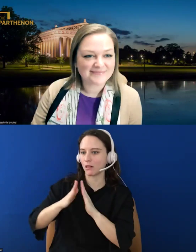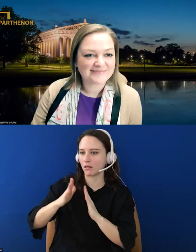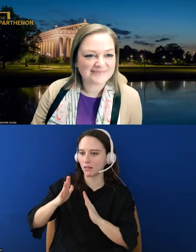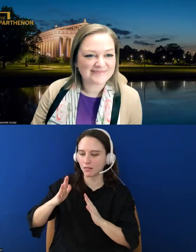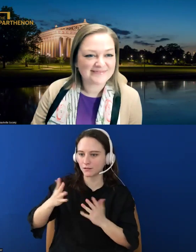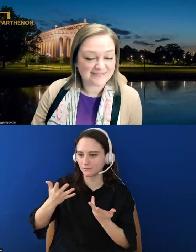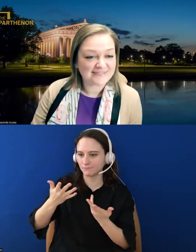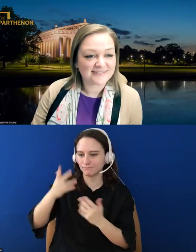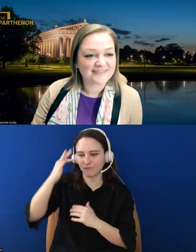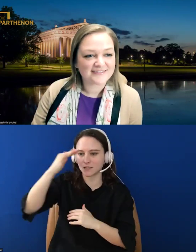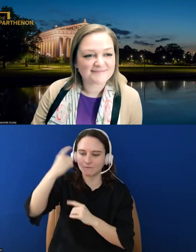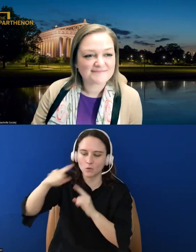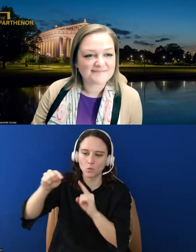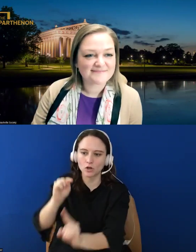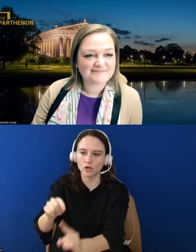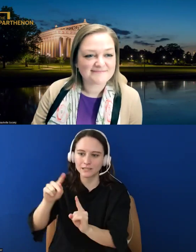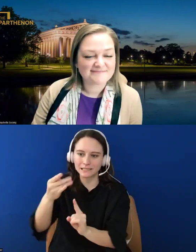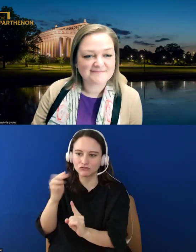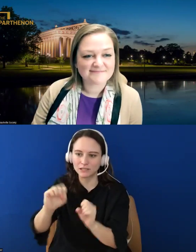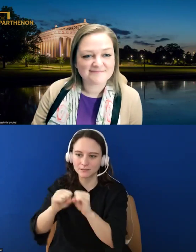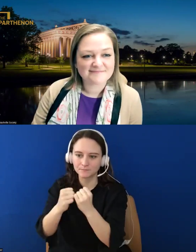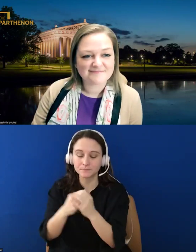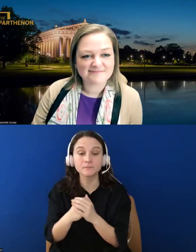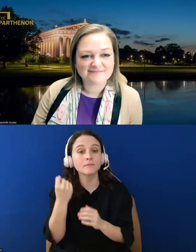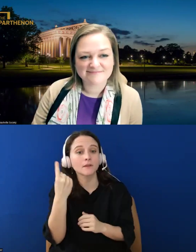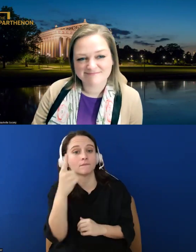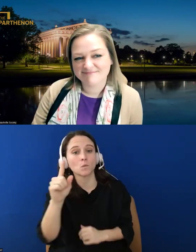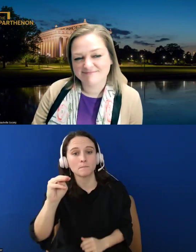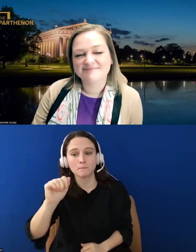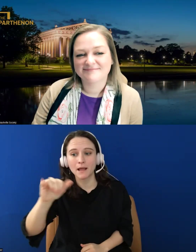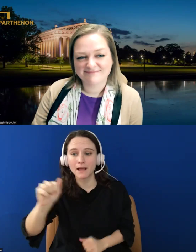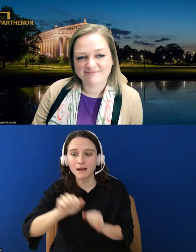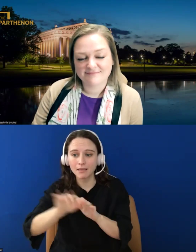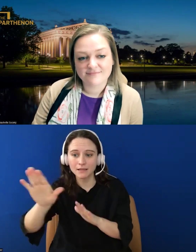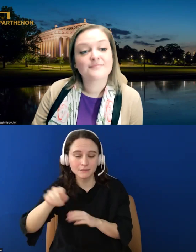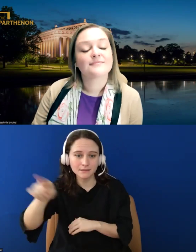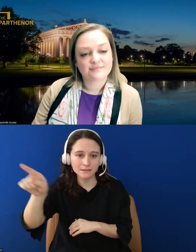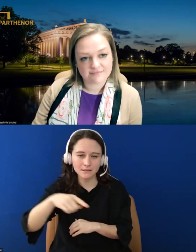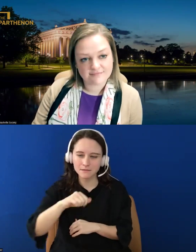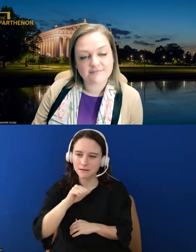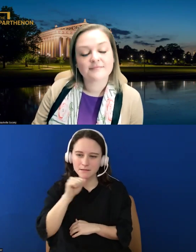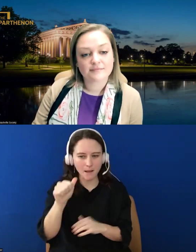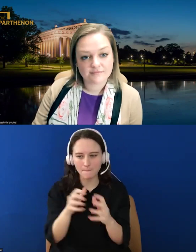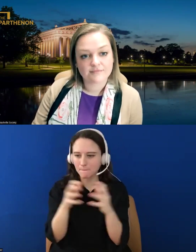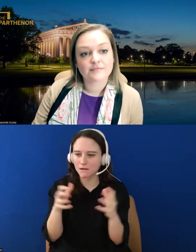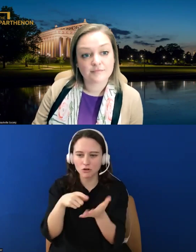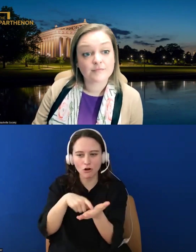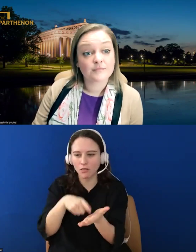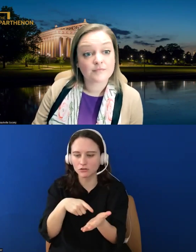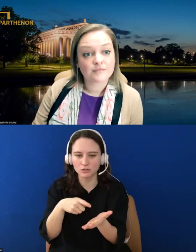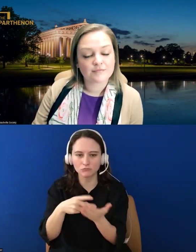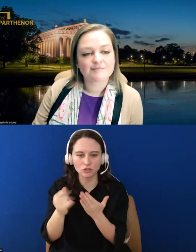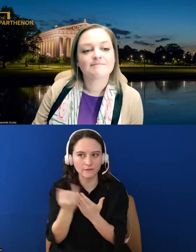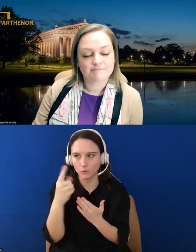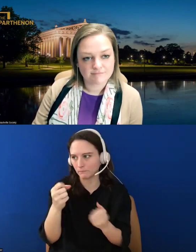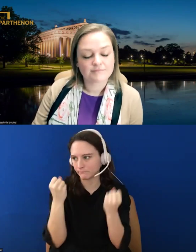Yes. First of all, I have to say that in the Maya highlands, there aren't many archaeological projects because, well, there are many factors.